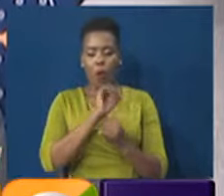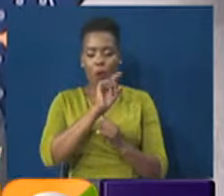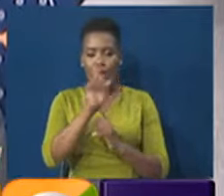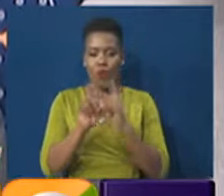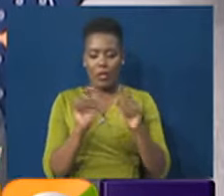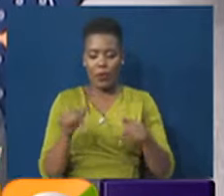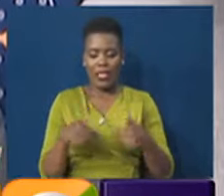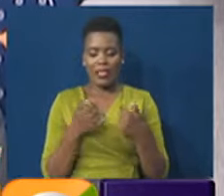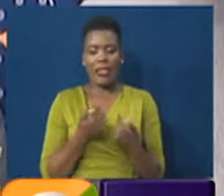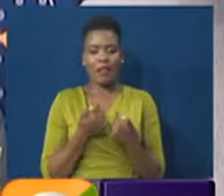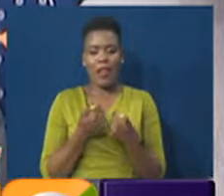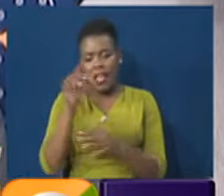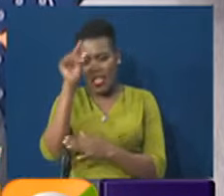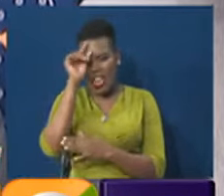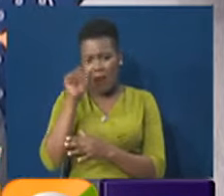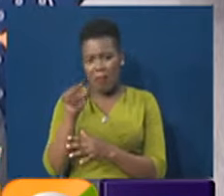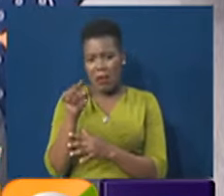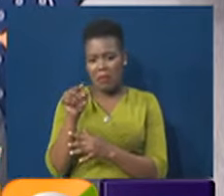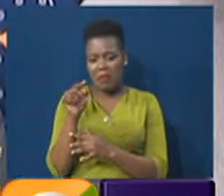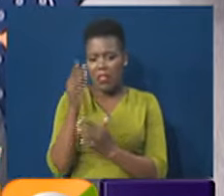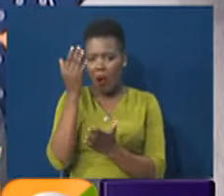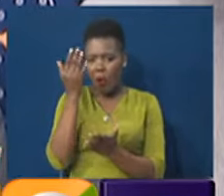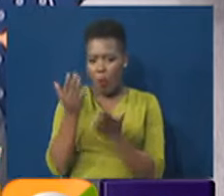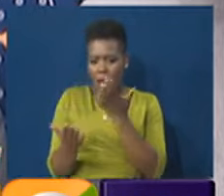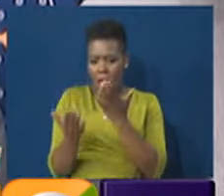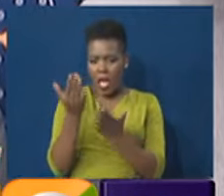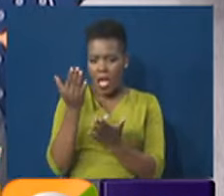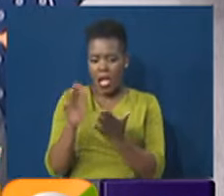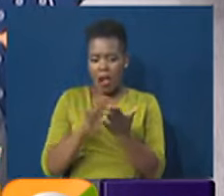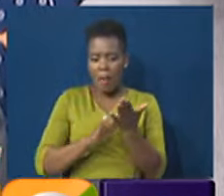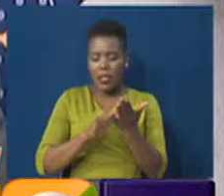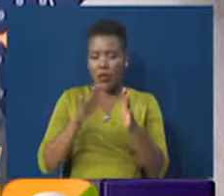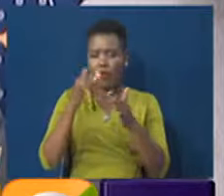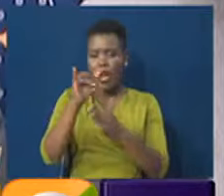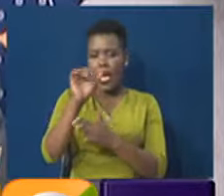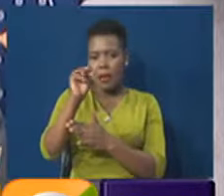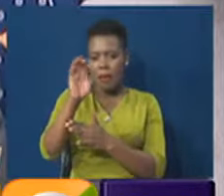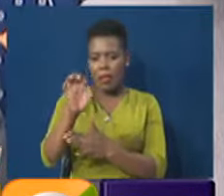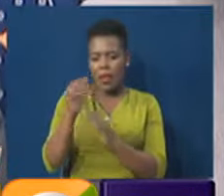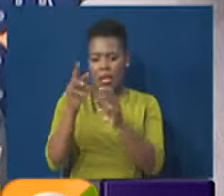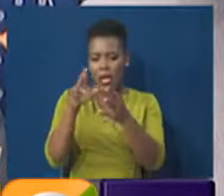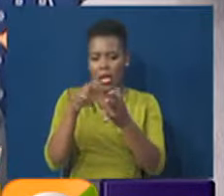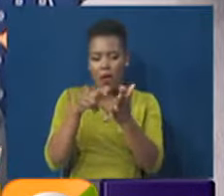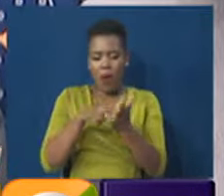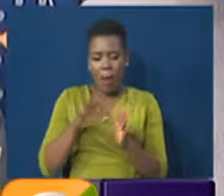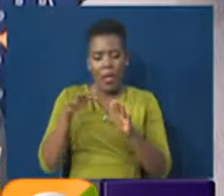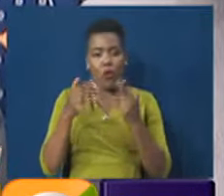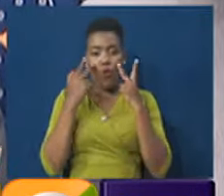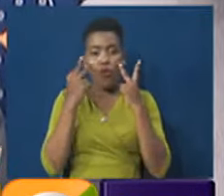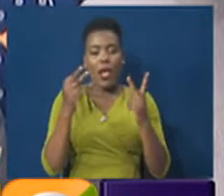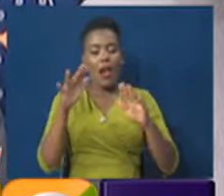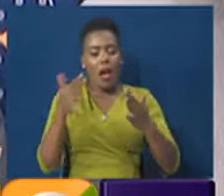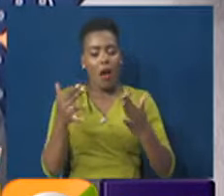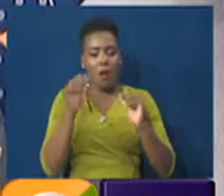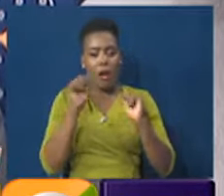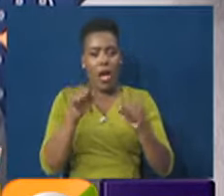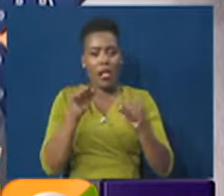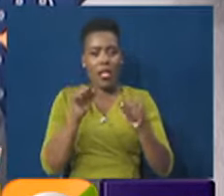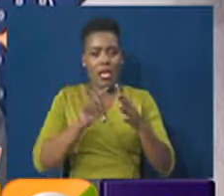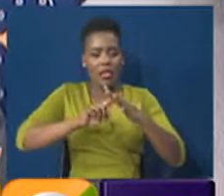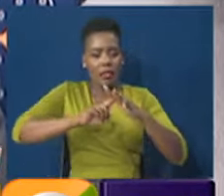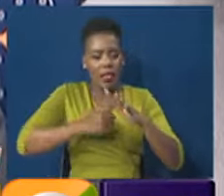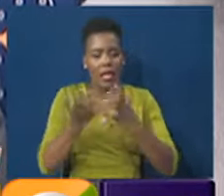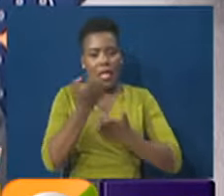ourselves, is the government weighing based on IMF requirements, or looking at how can they jumpstart